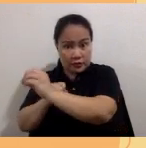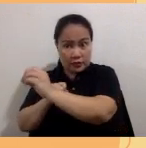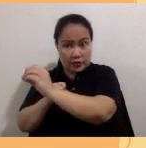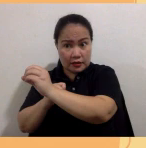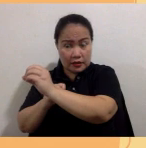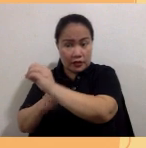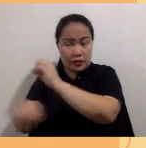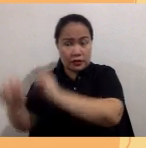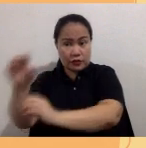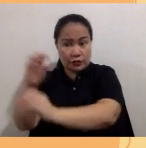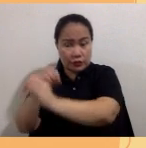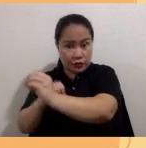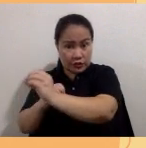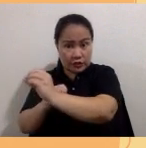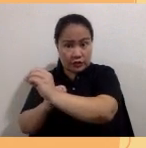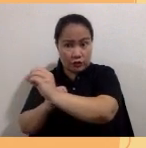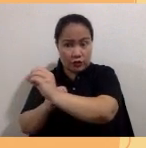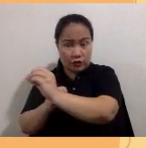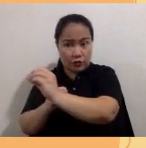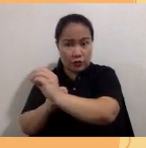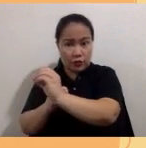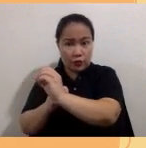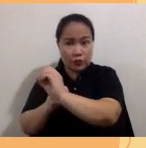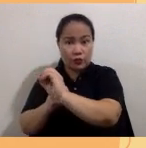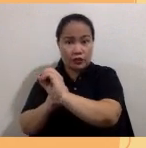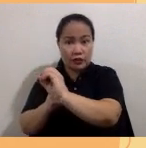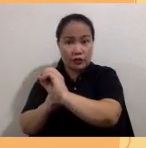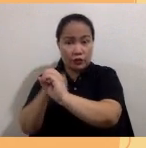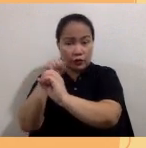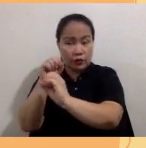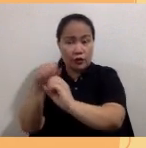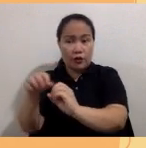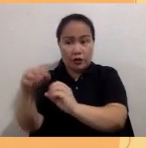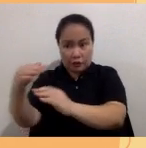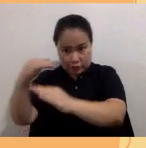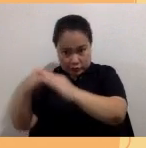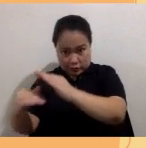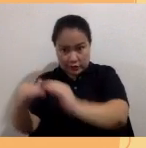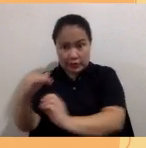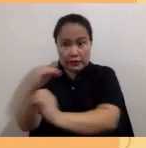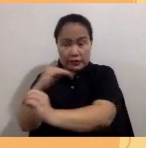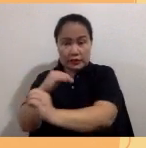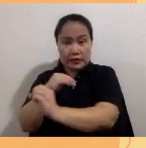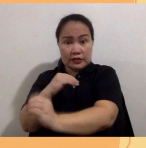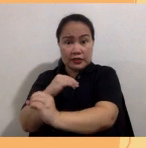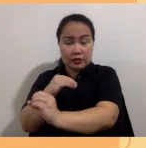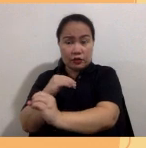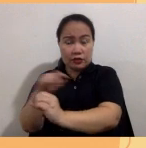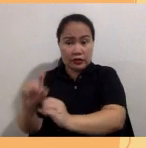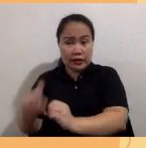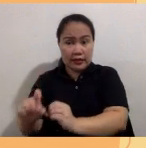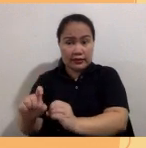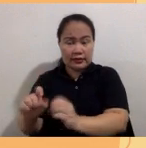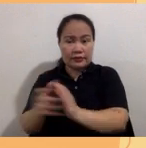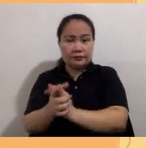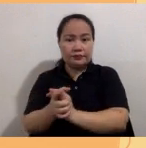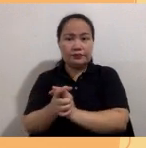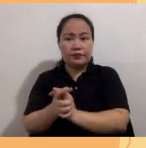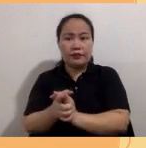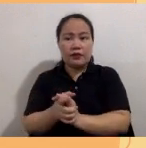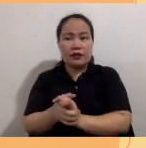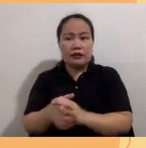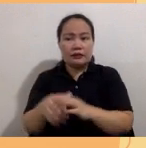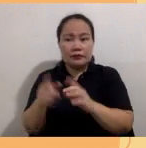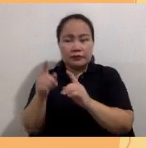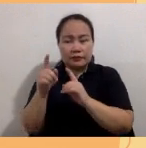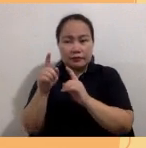0. So, we will have 0 and then another 0 since we have two x's here. And then